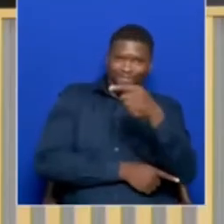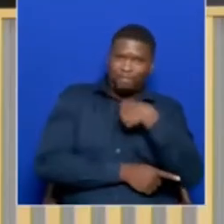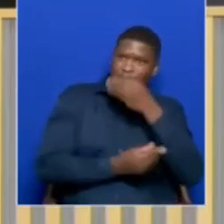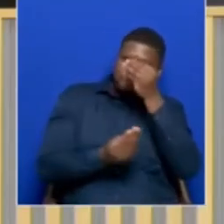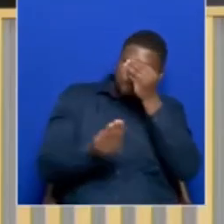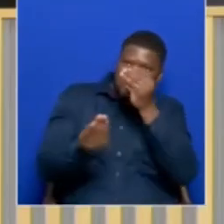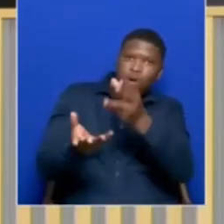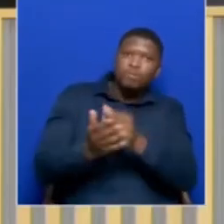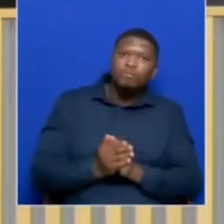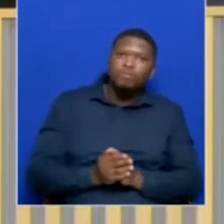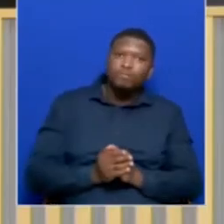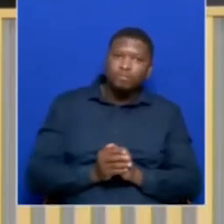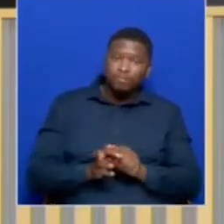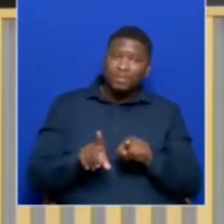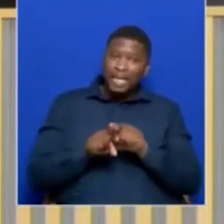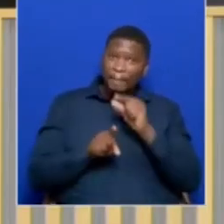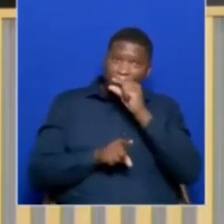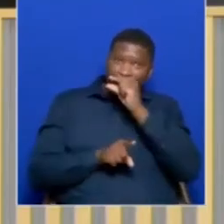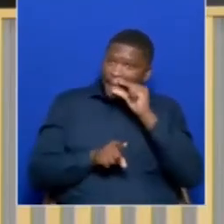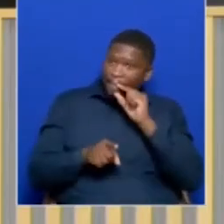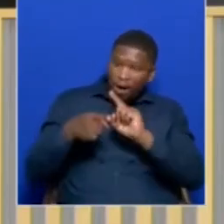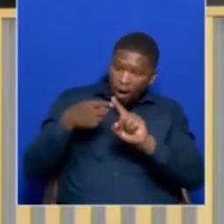that I gave to the minister.